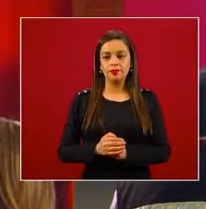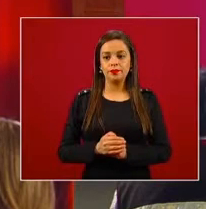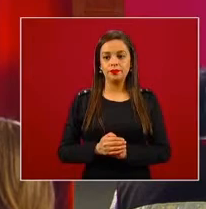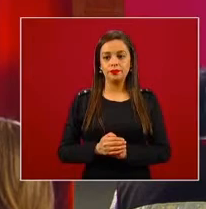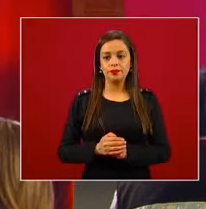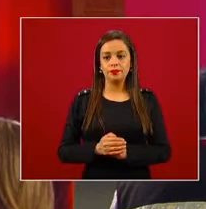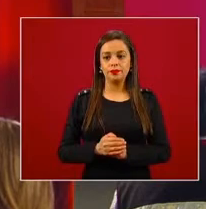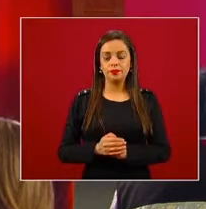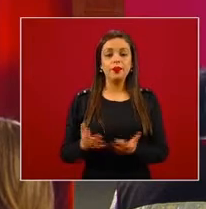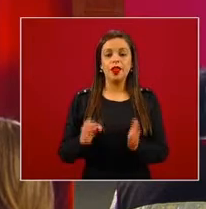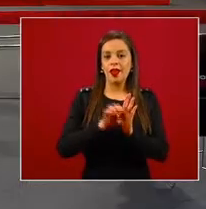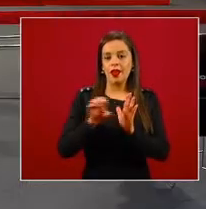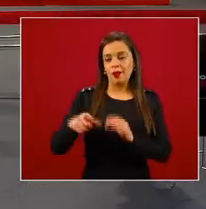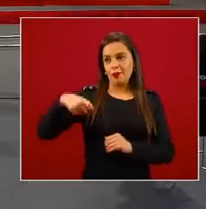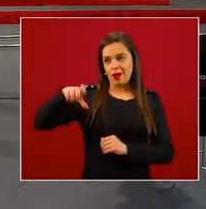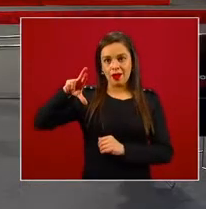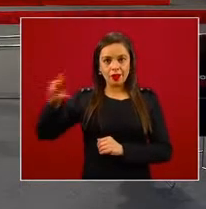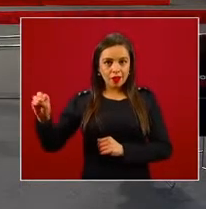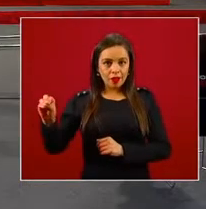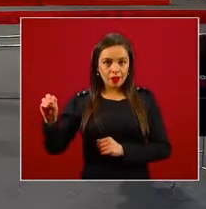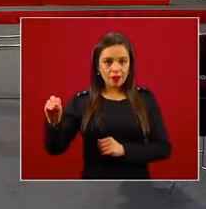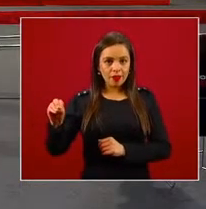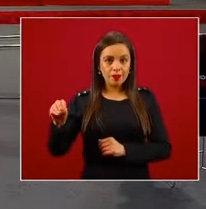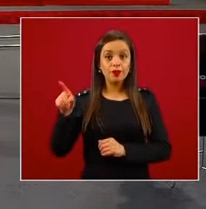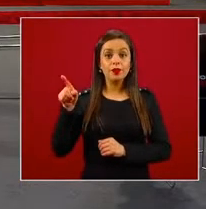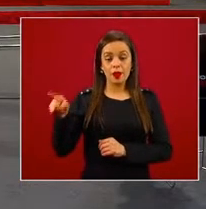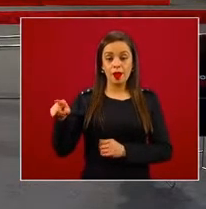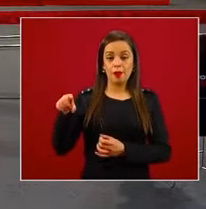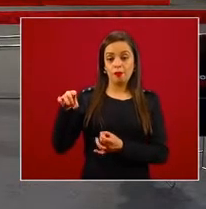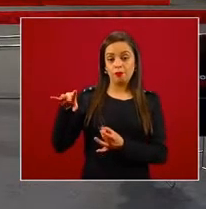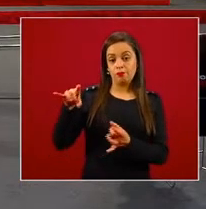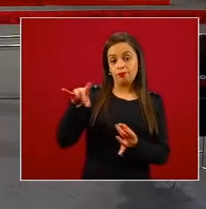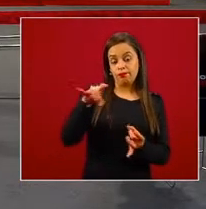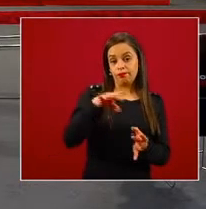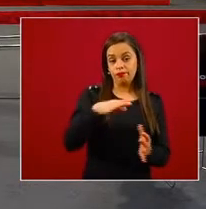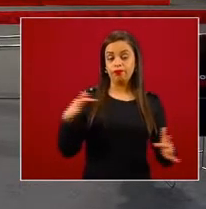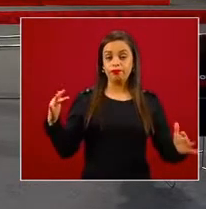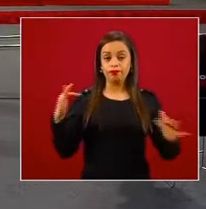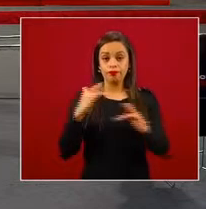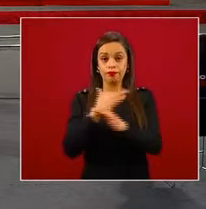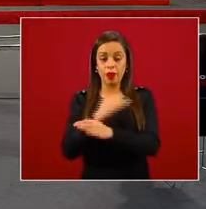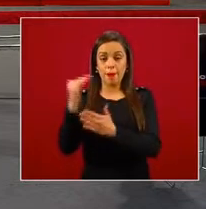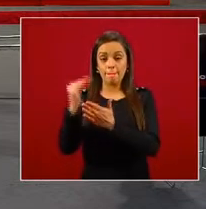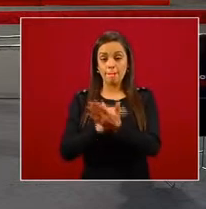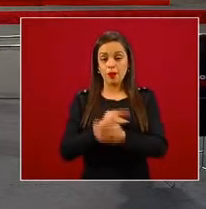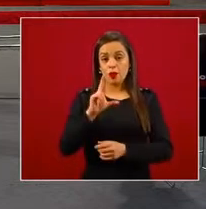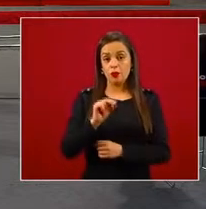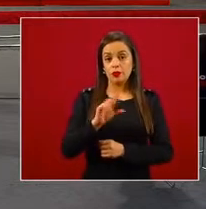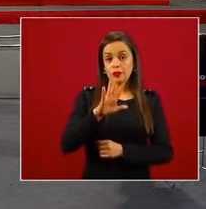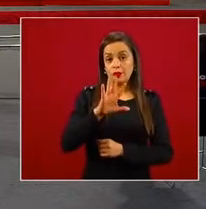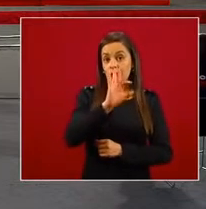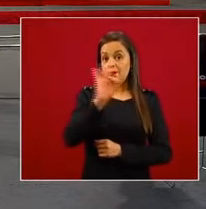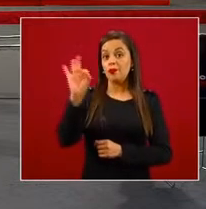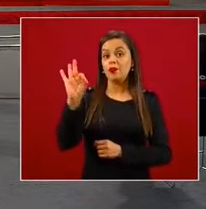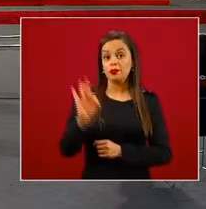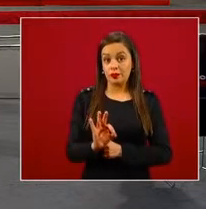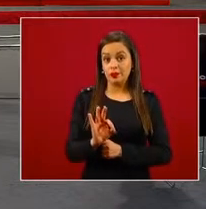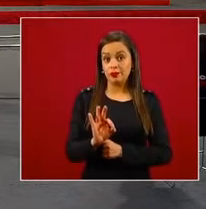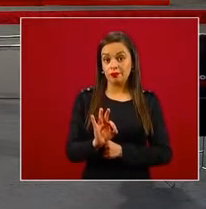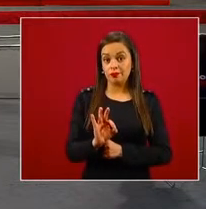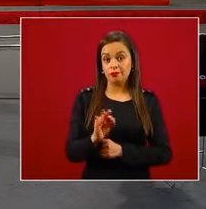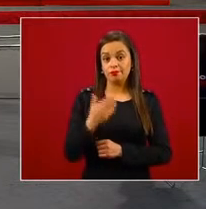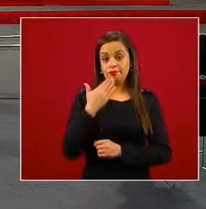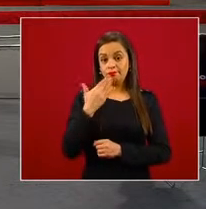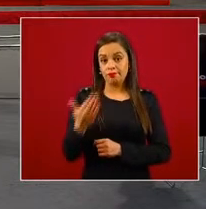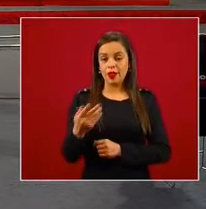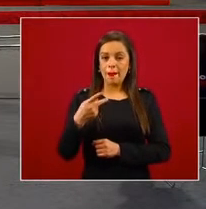even de better than the Quintana Roo, goal, que just ha like Quintana tenido Roo. movilidades de menos They have had del mobility 85%. ranging Pero